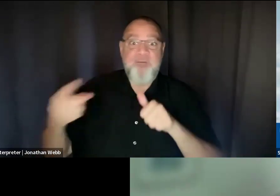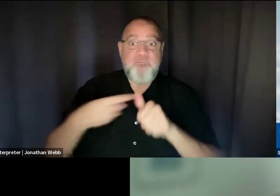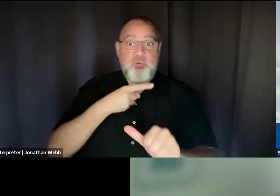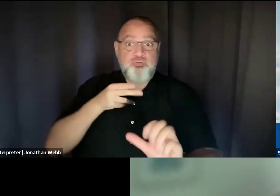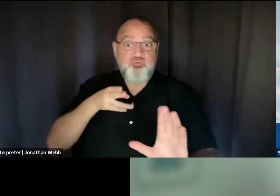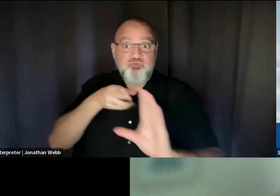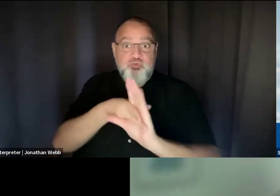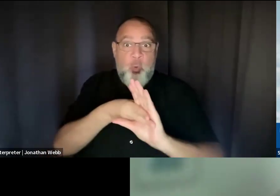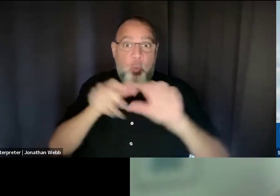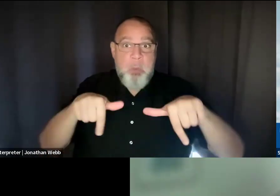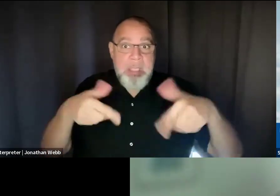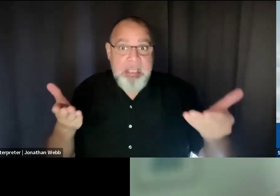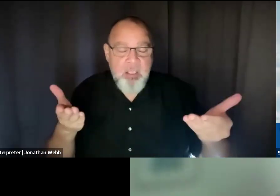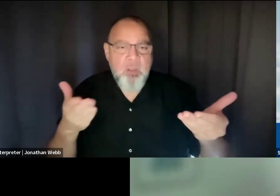that,